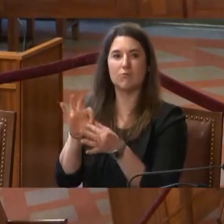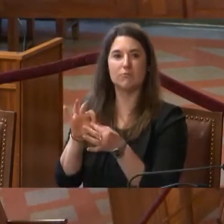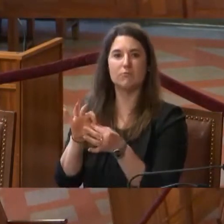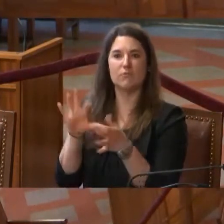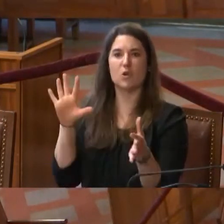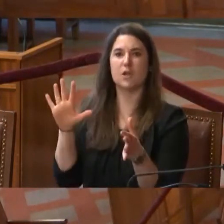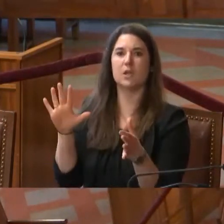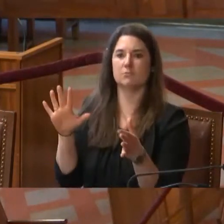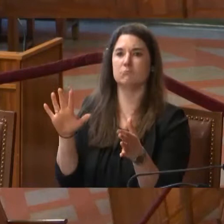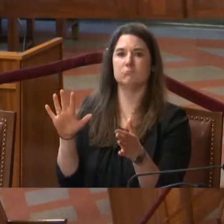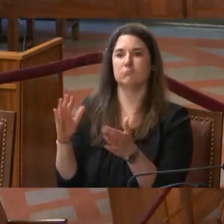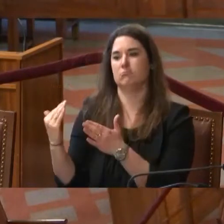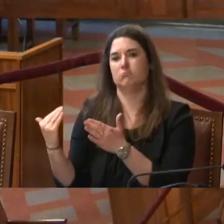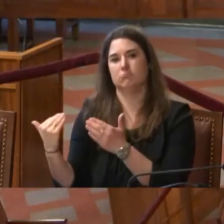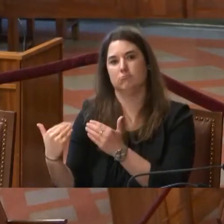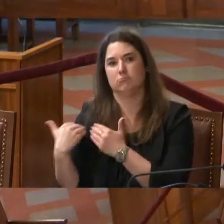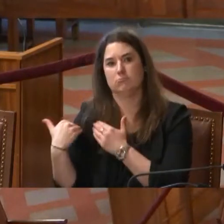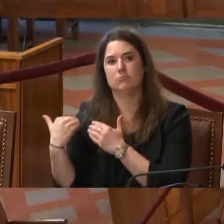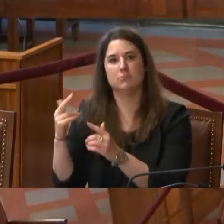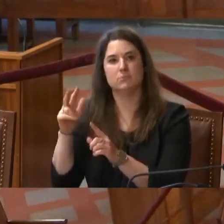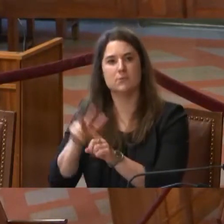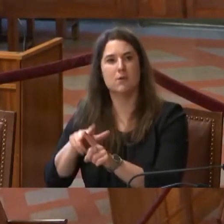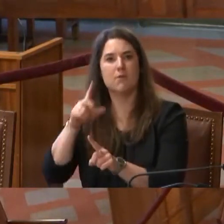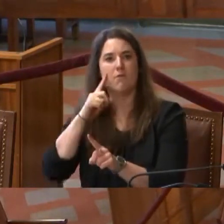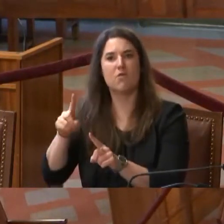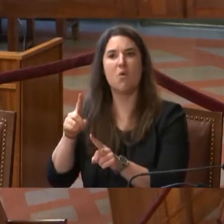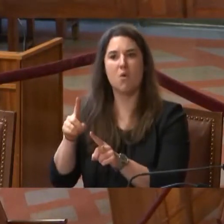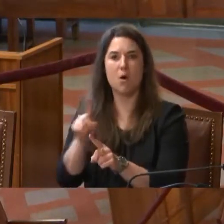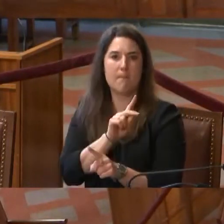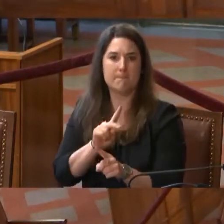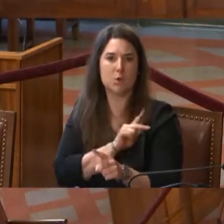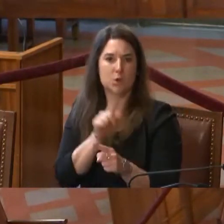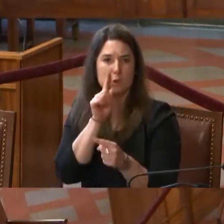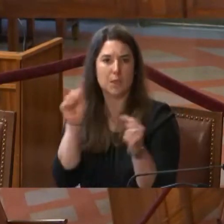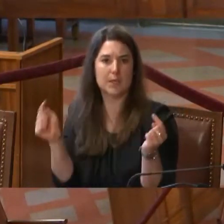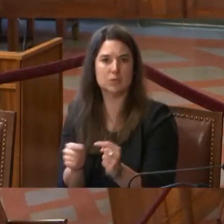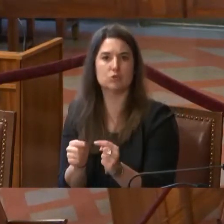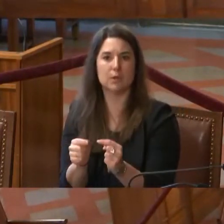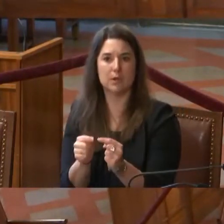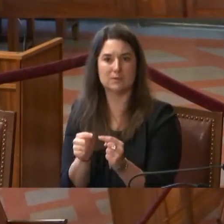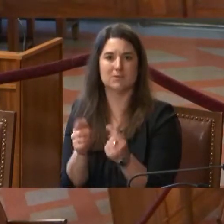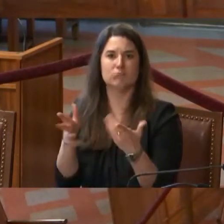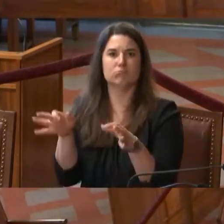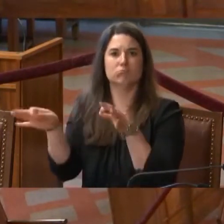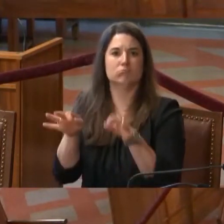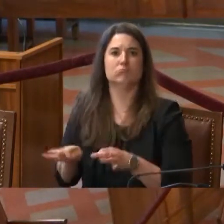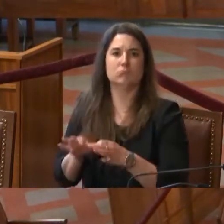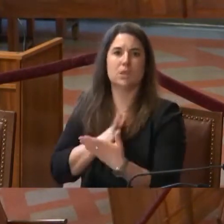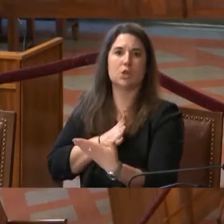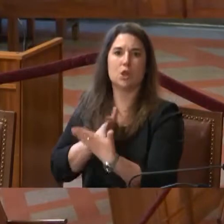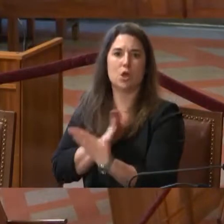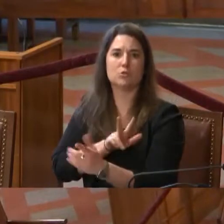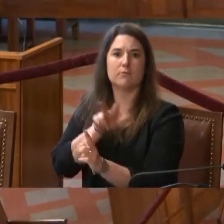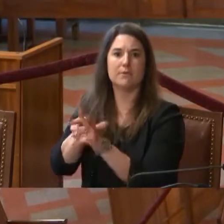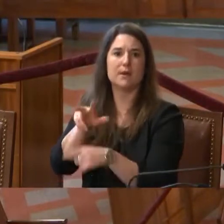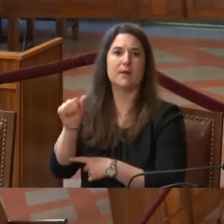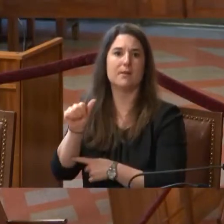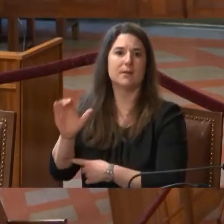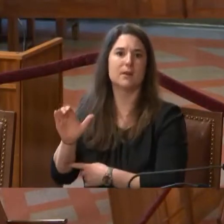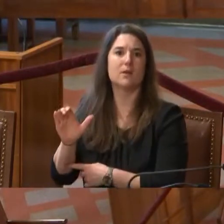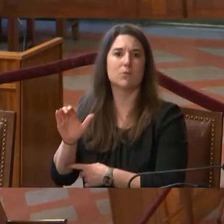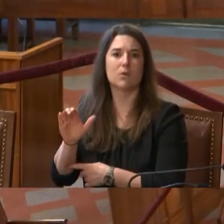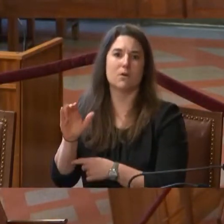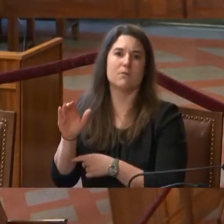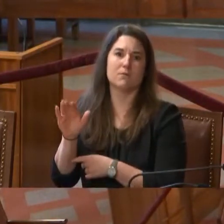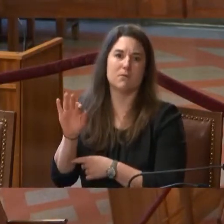city from all claims and liabilities for alleged personal injuries as described in a lawsuit filed in the Allegheny County Court